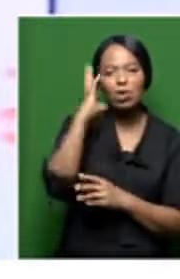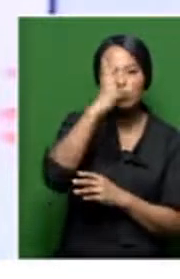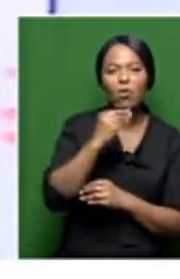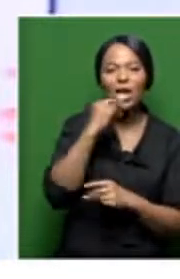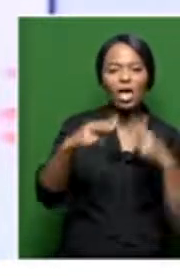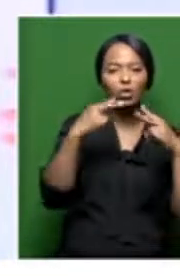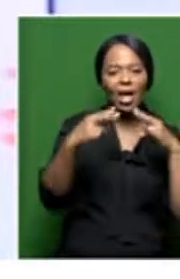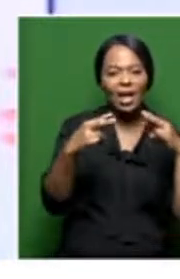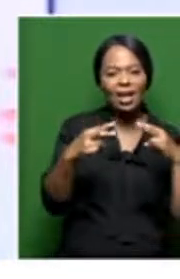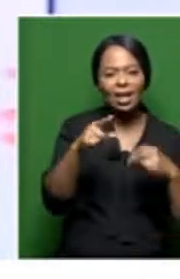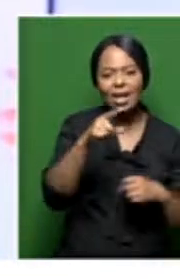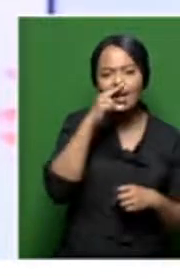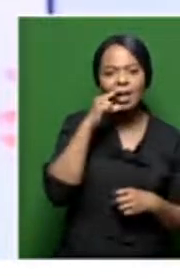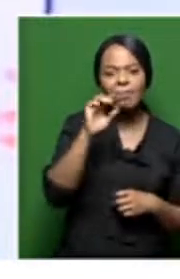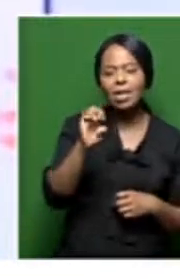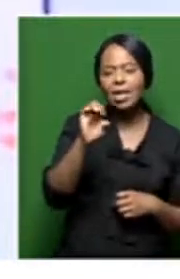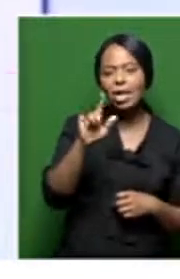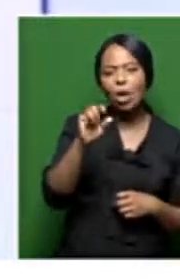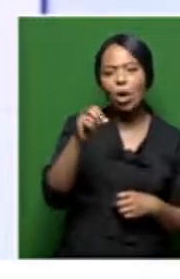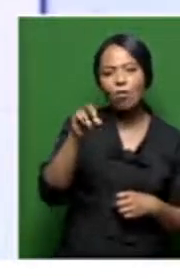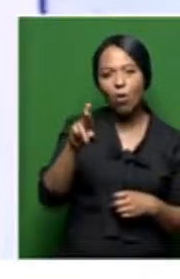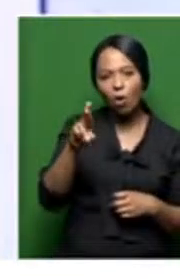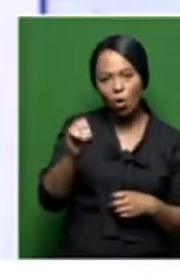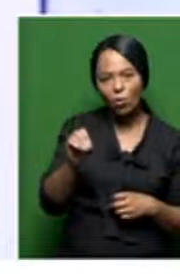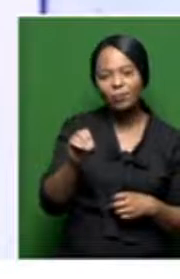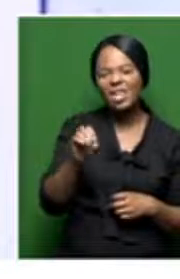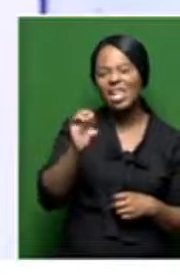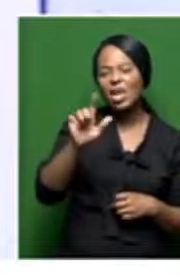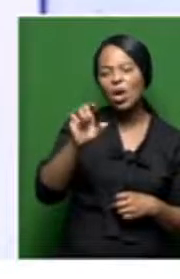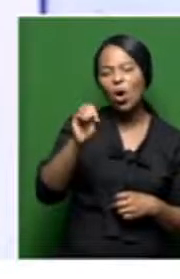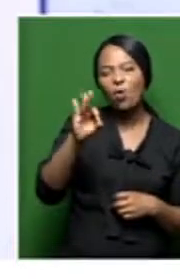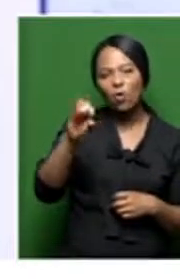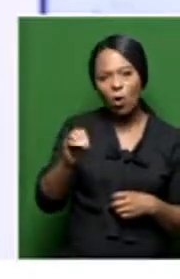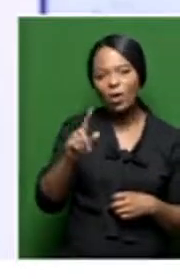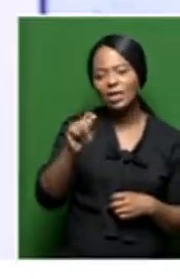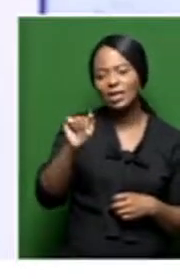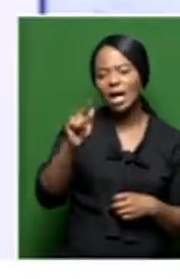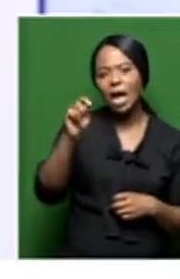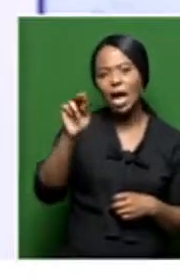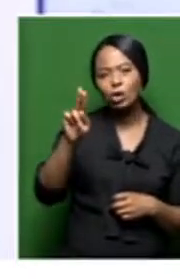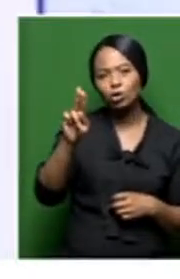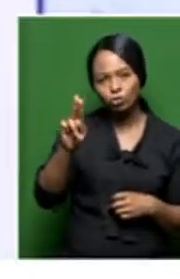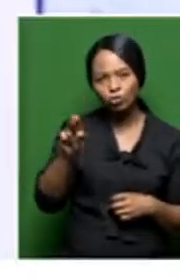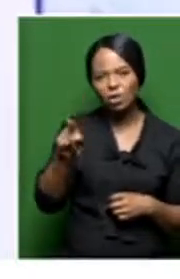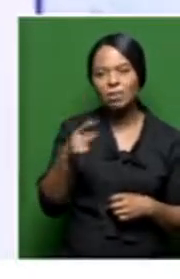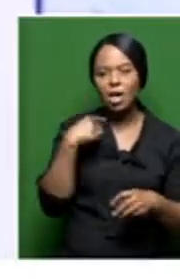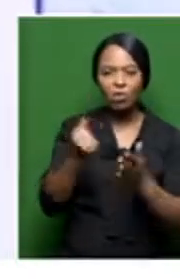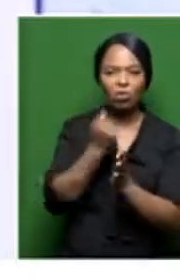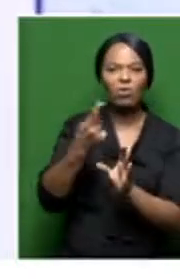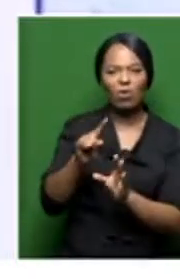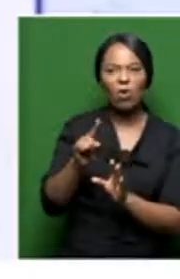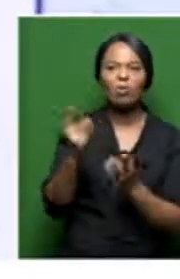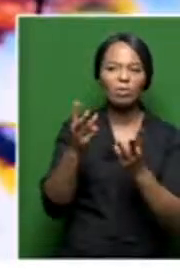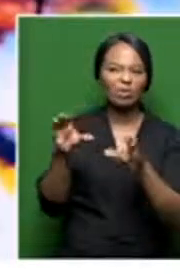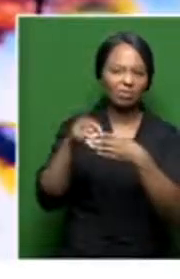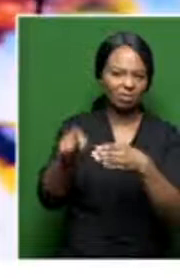in Ilovo called Tattoo. Yeah. So I'm cooking for some guests there. And I'm looking forward to